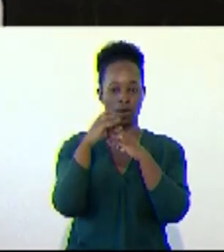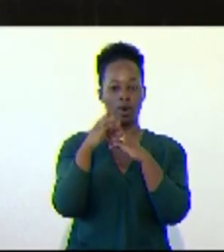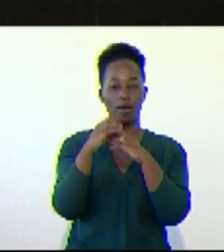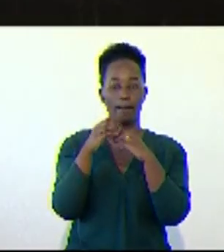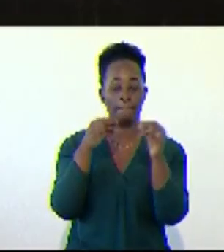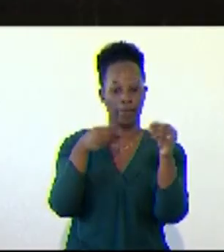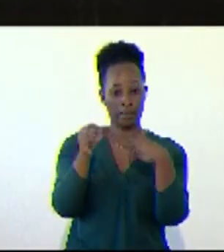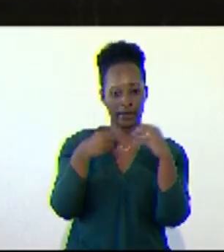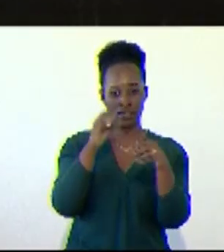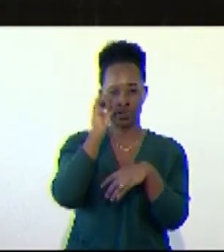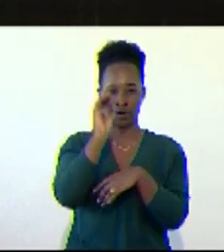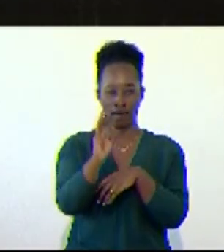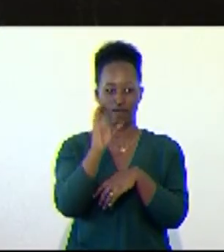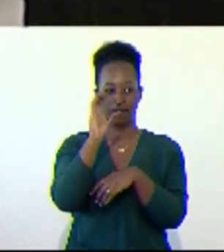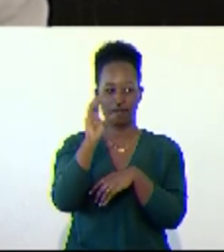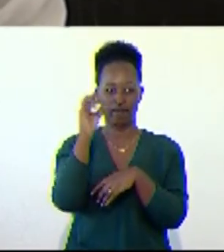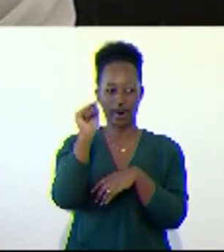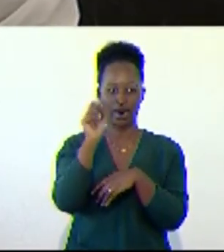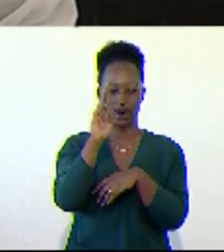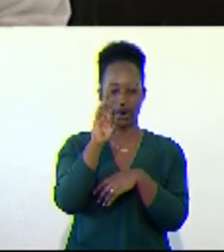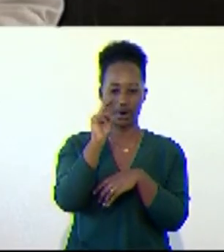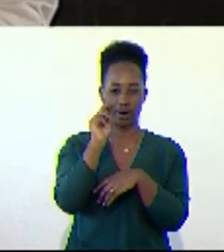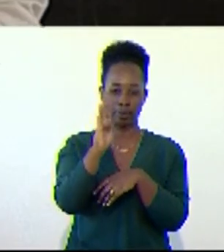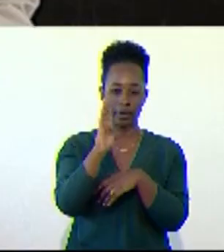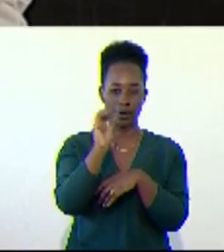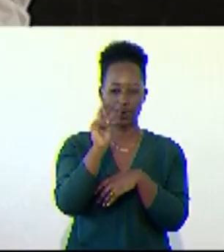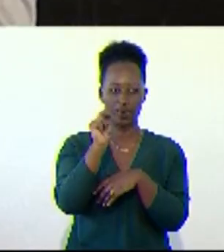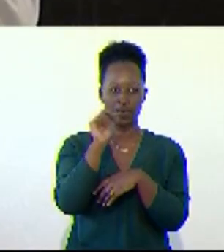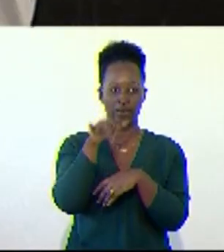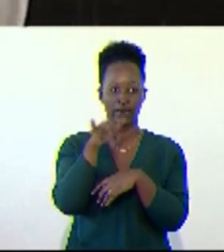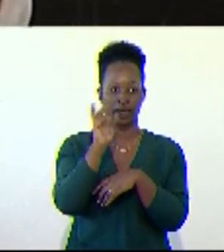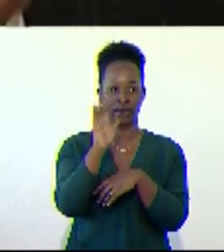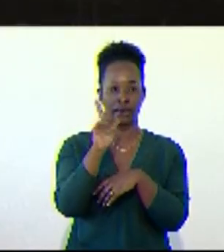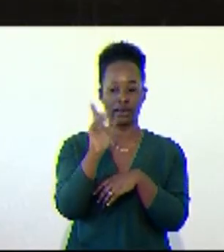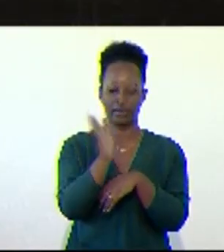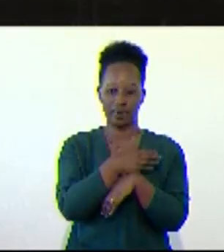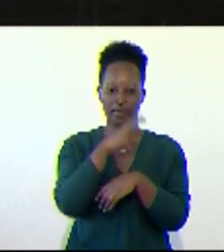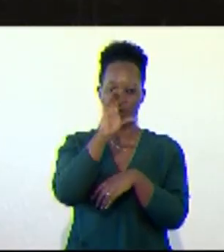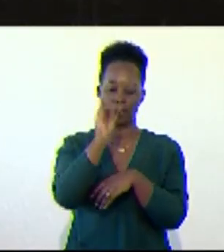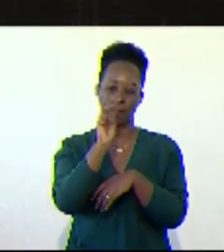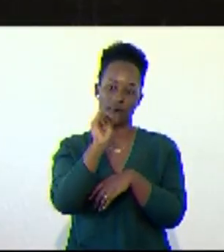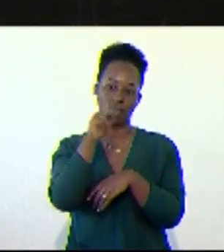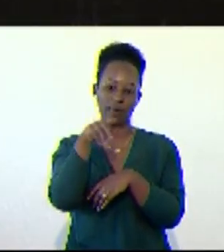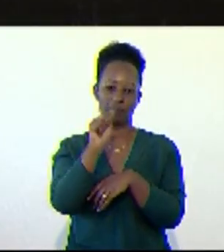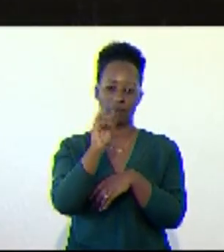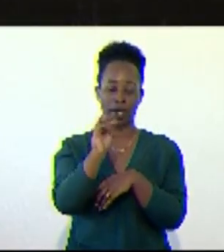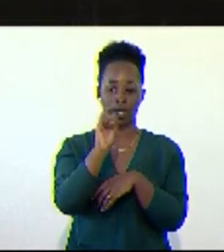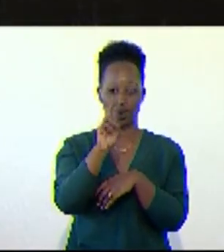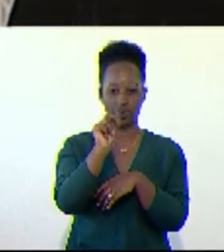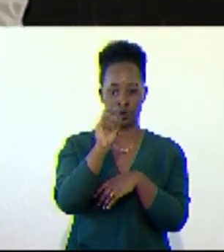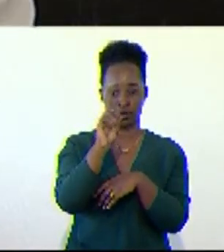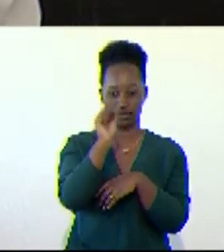compounds. In the previous lessons, we discussed some of the preparation methods